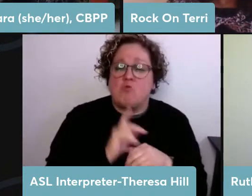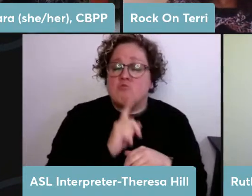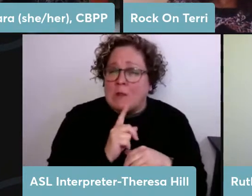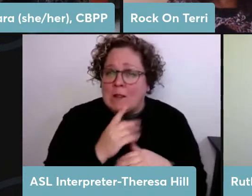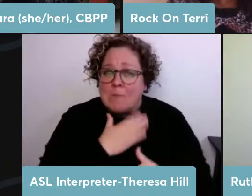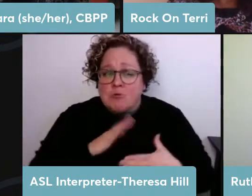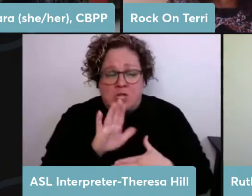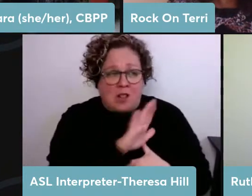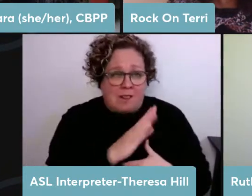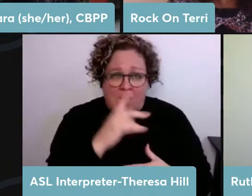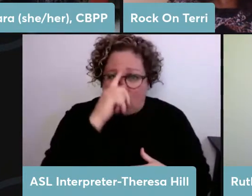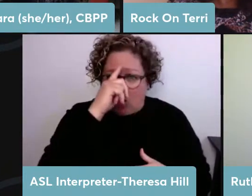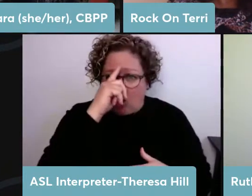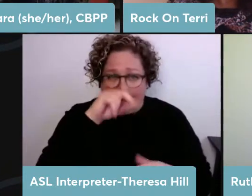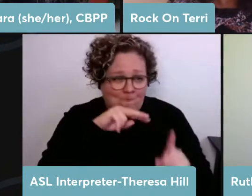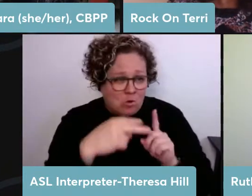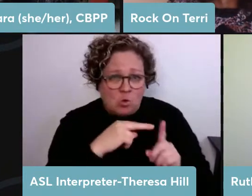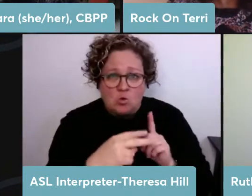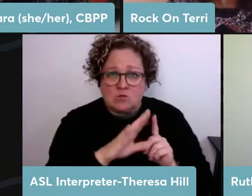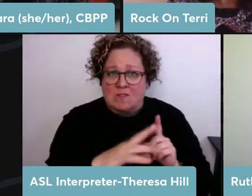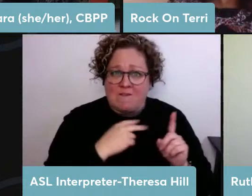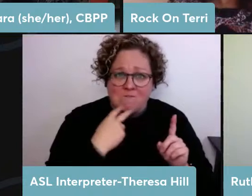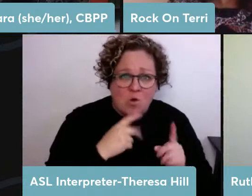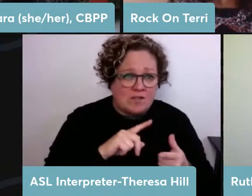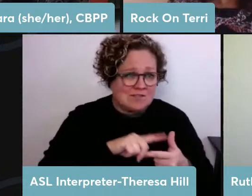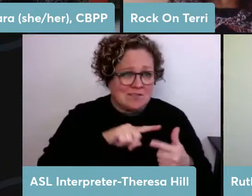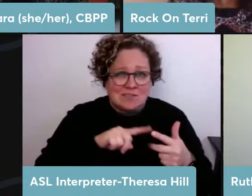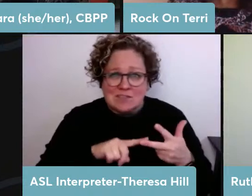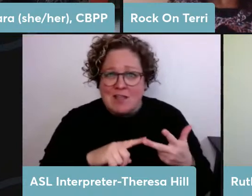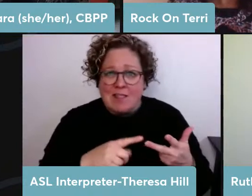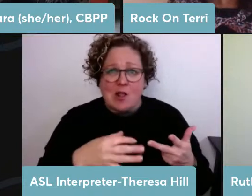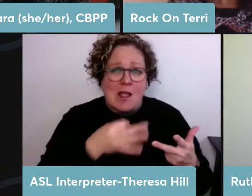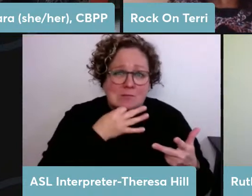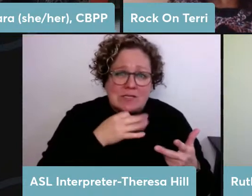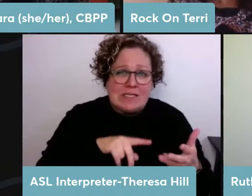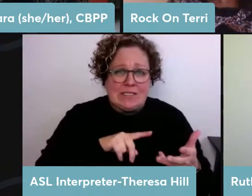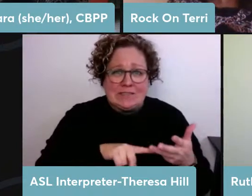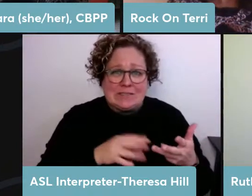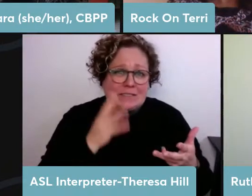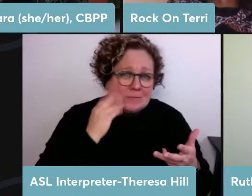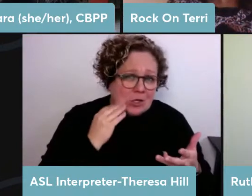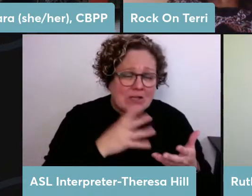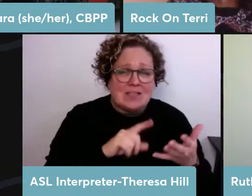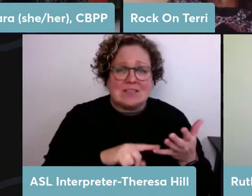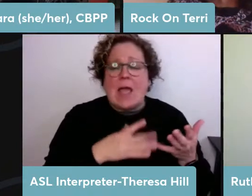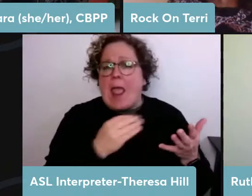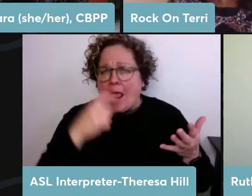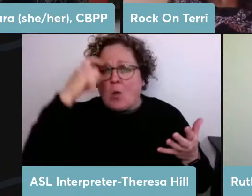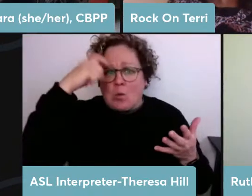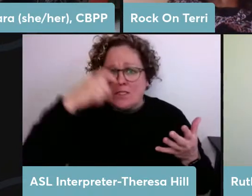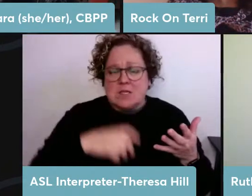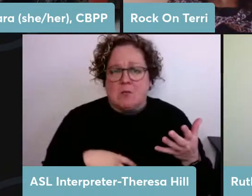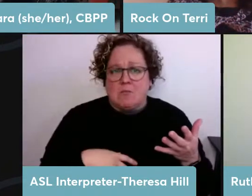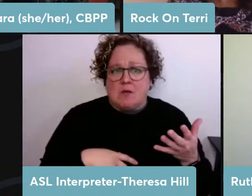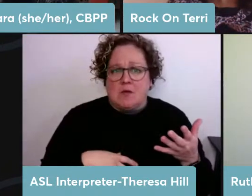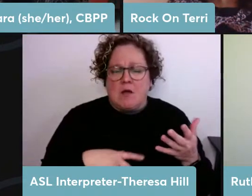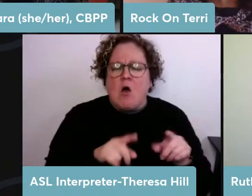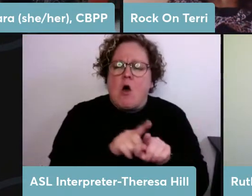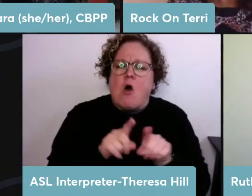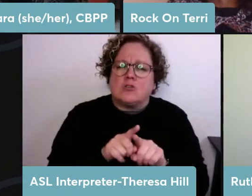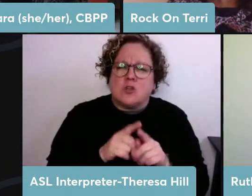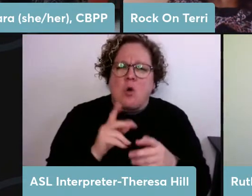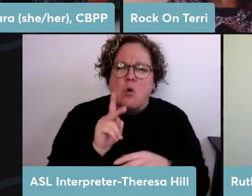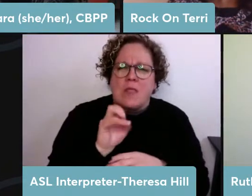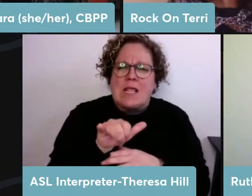their voices, their expertise, their experience, and their wisdom. And I am going to push back what the keynote speaker said, having an